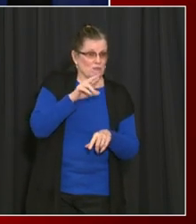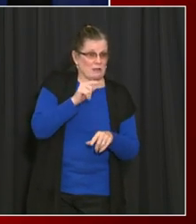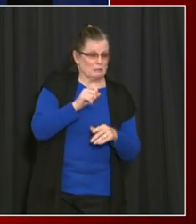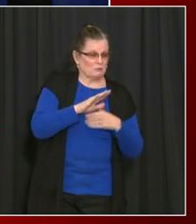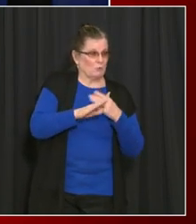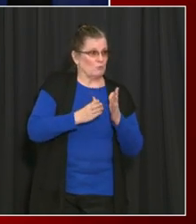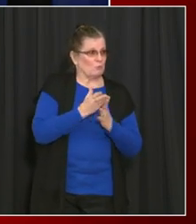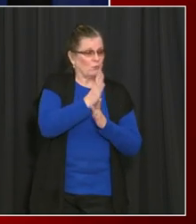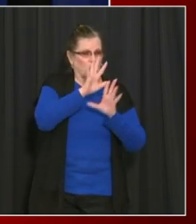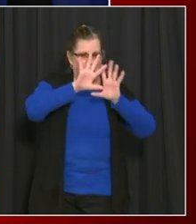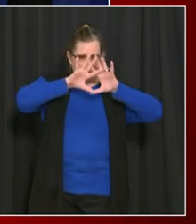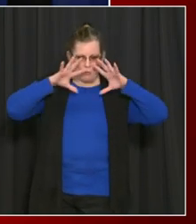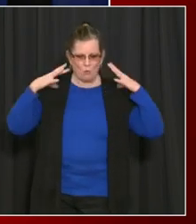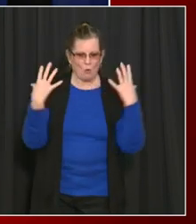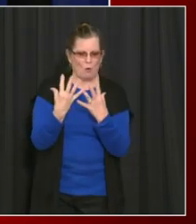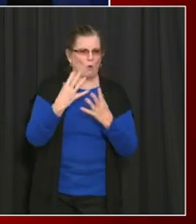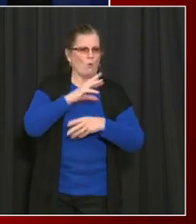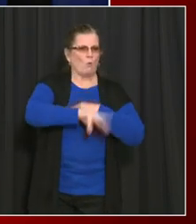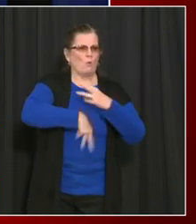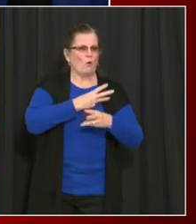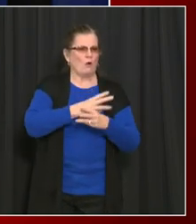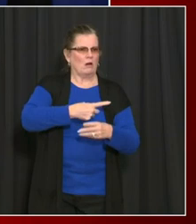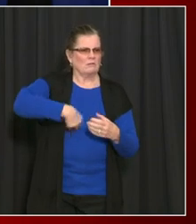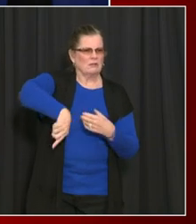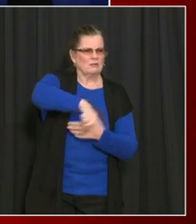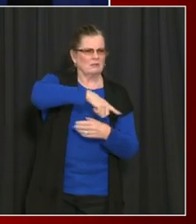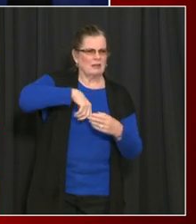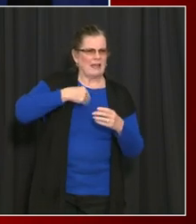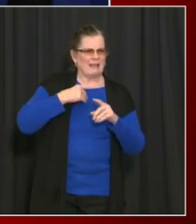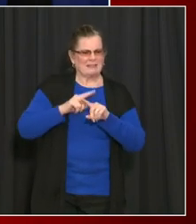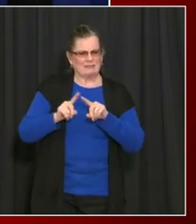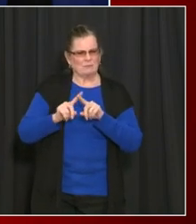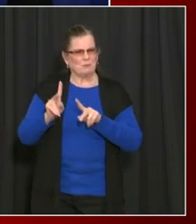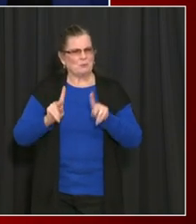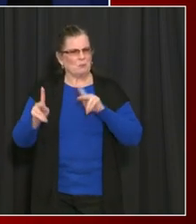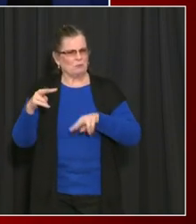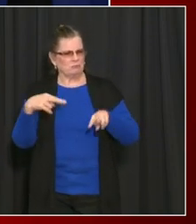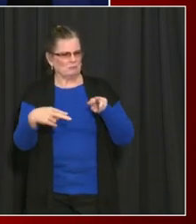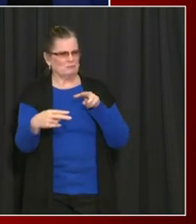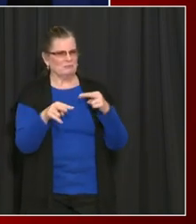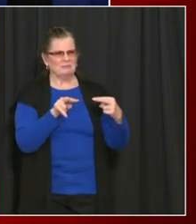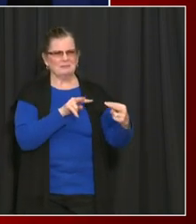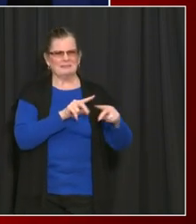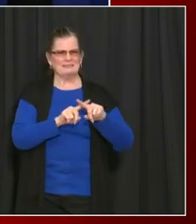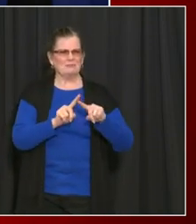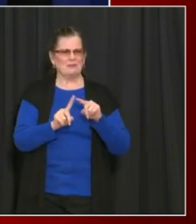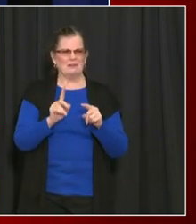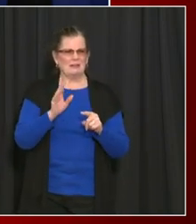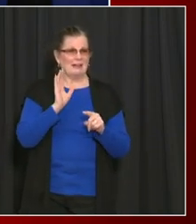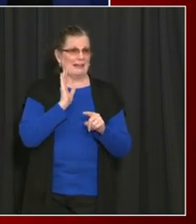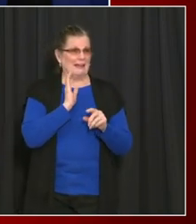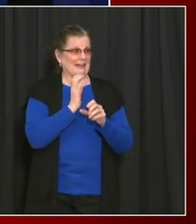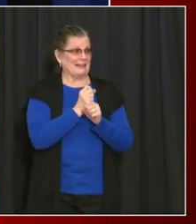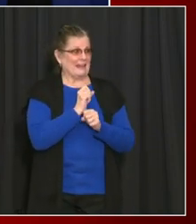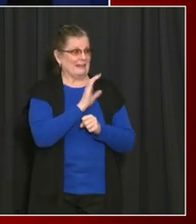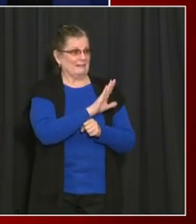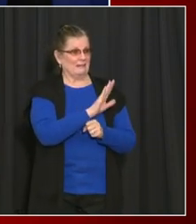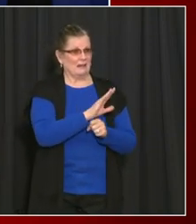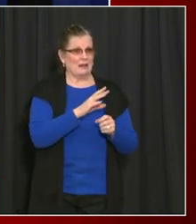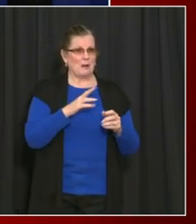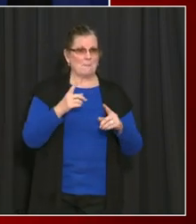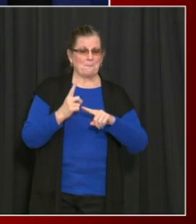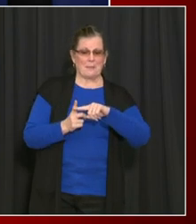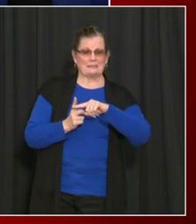world. What positivity rate have other people observed that says if we get our positivity rate with broad